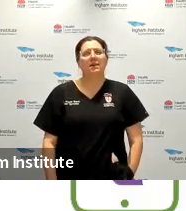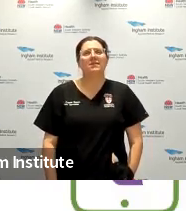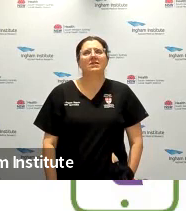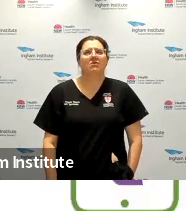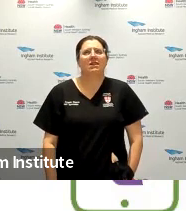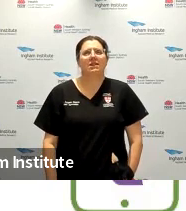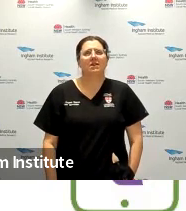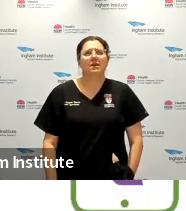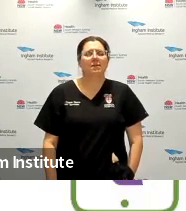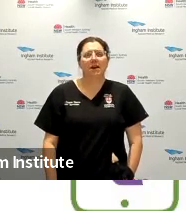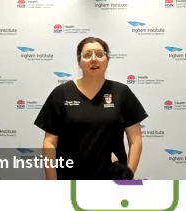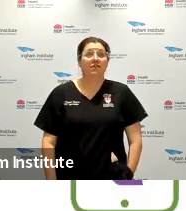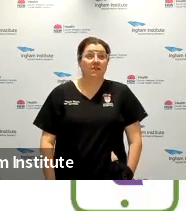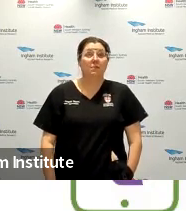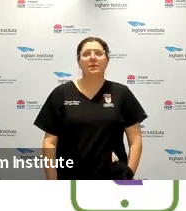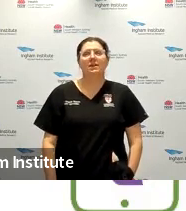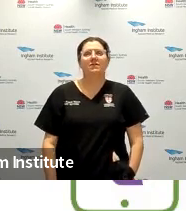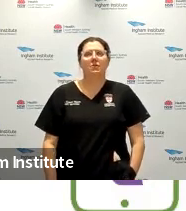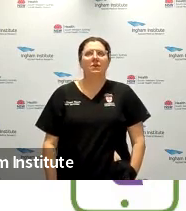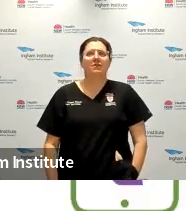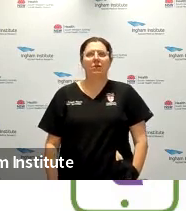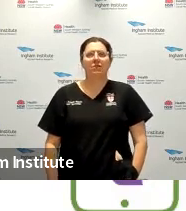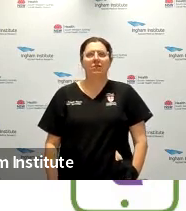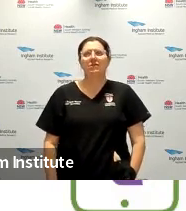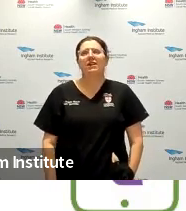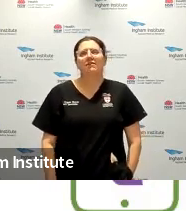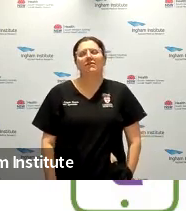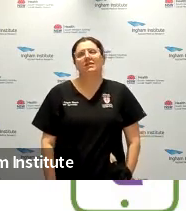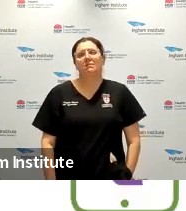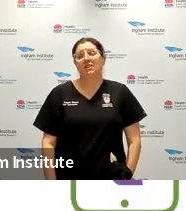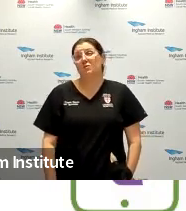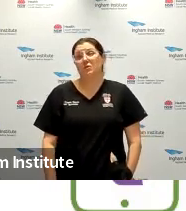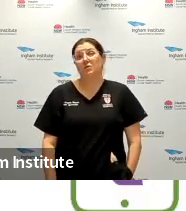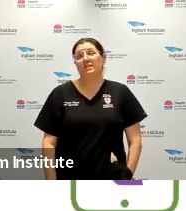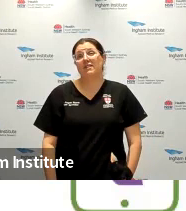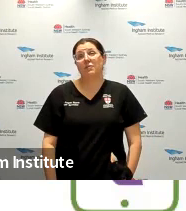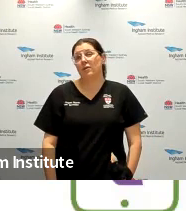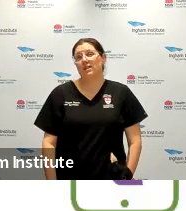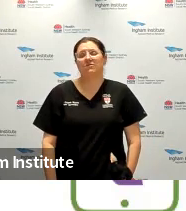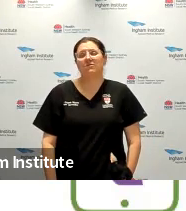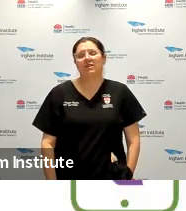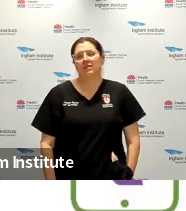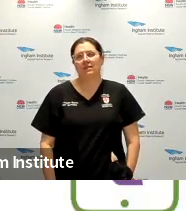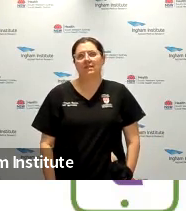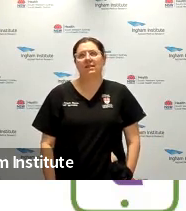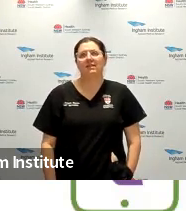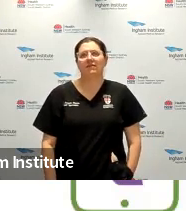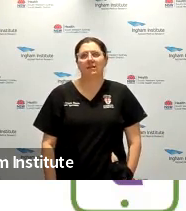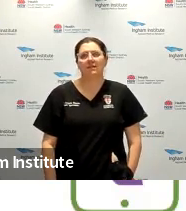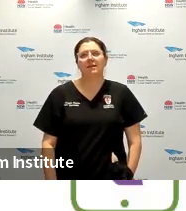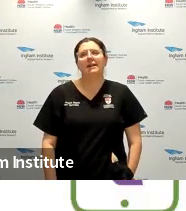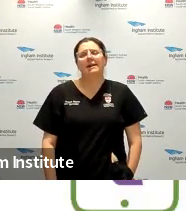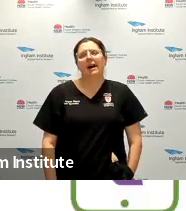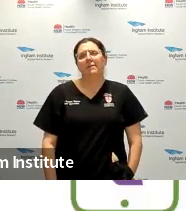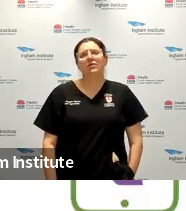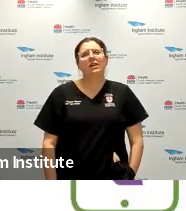numerical perspective, the screen had a BMI average of this population of 27.2 versus measured, which was 27.1. It's really not statistically